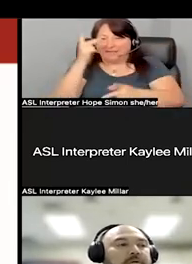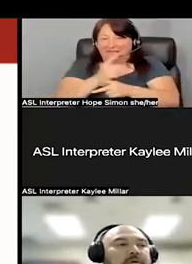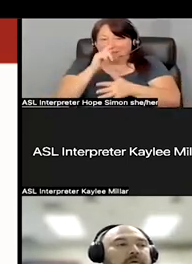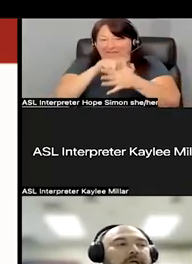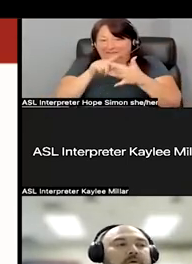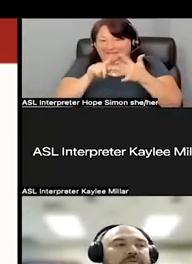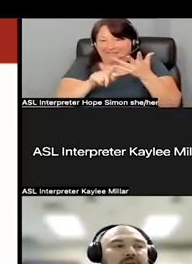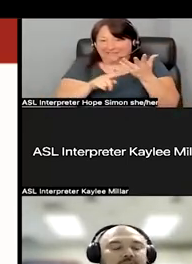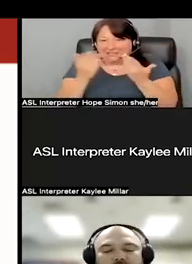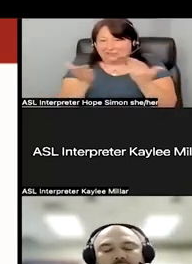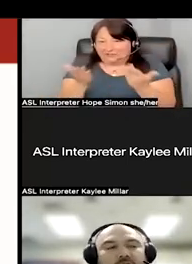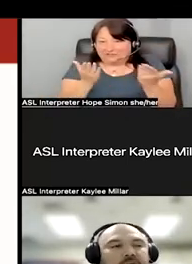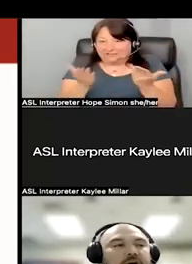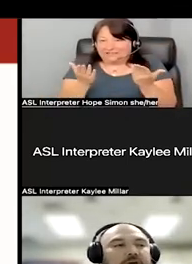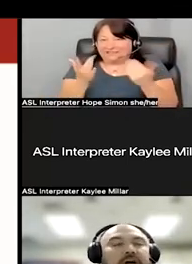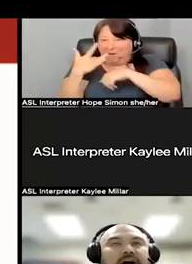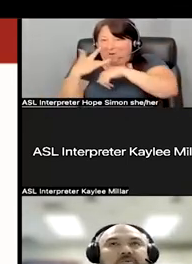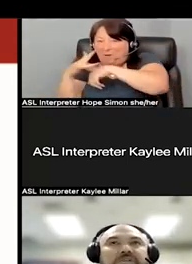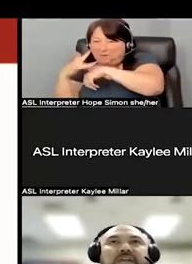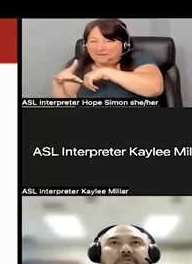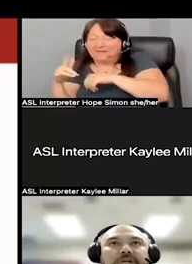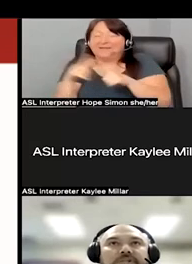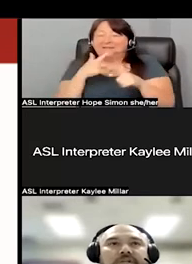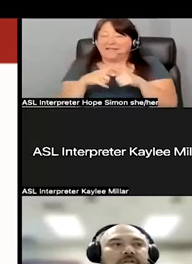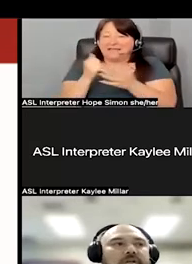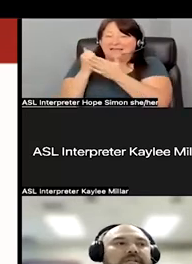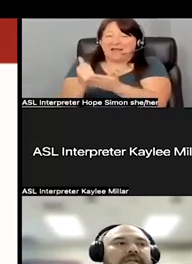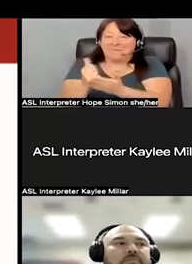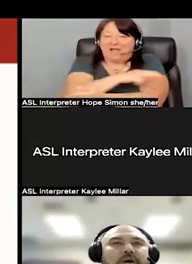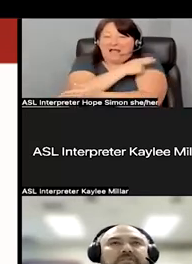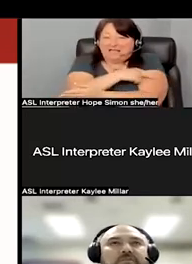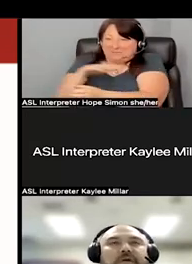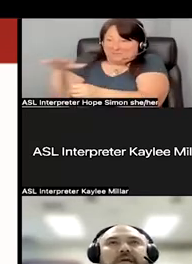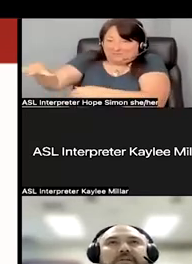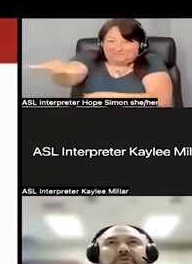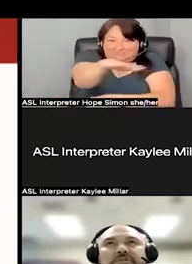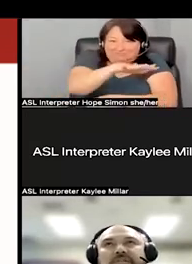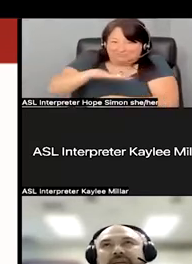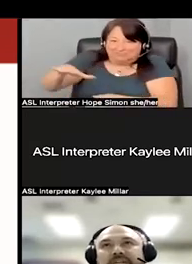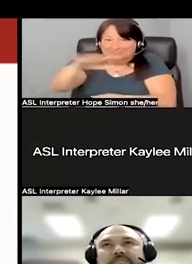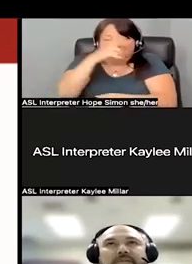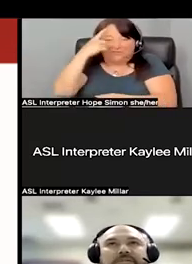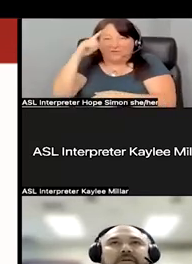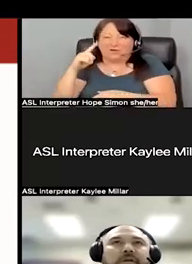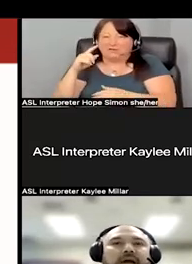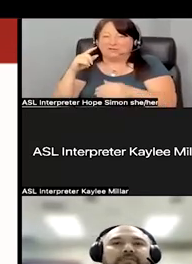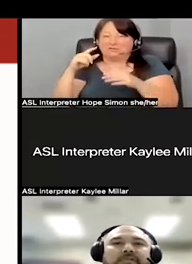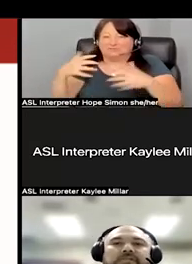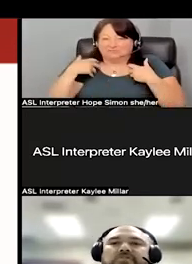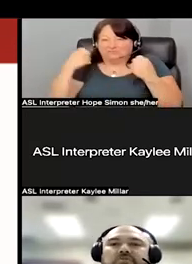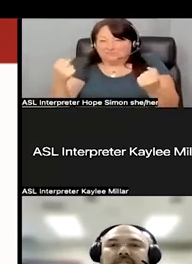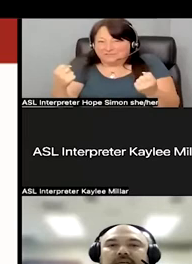open, it helps the healthcare, the hospitals in the air region to decompress. So it ensures that the patient population that we